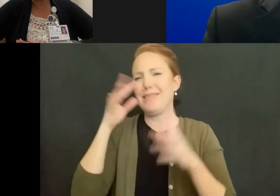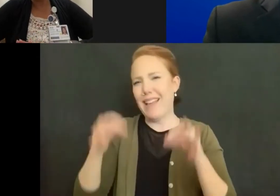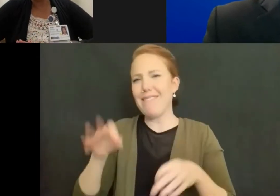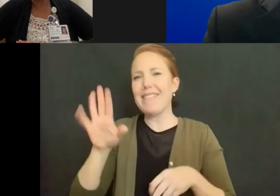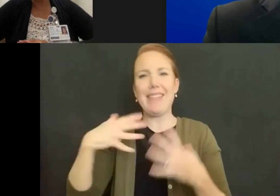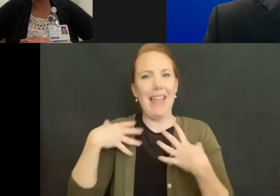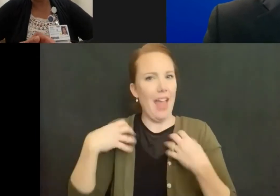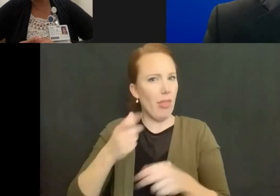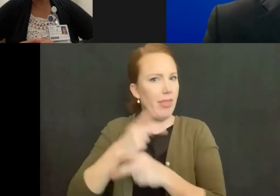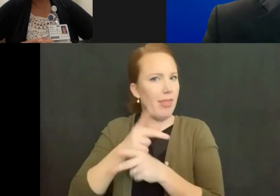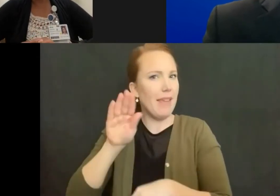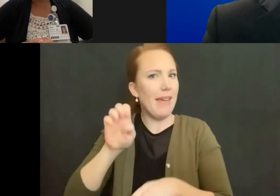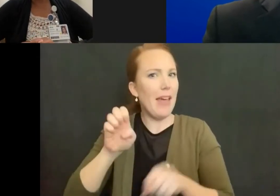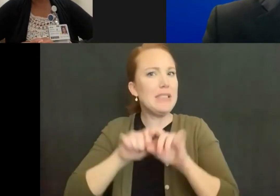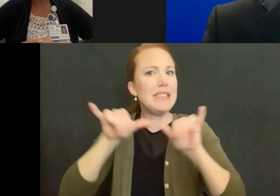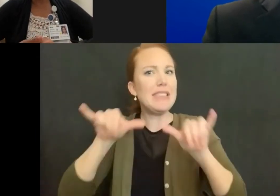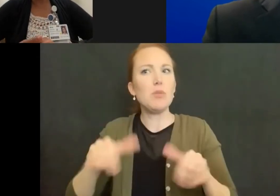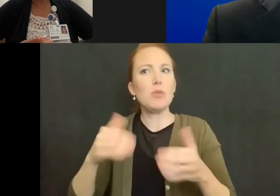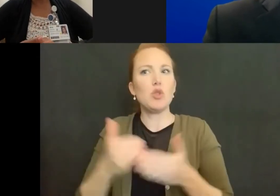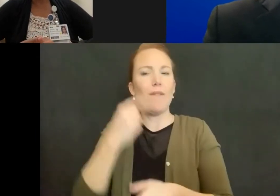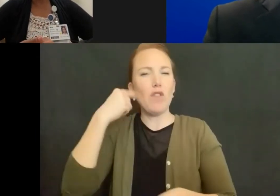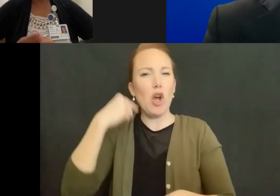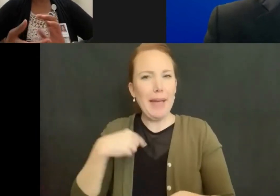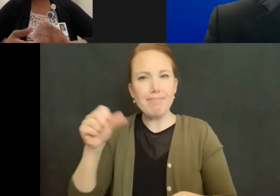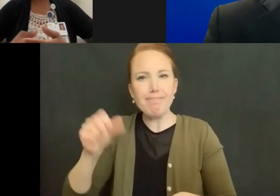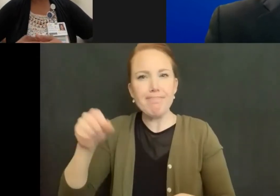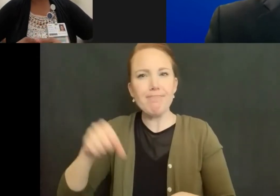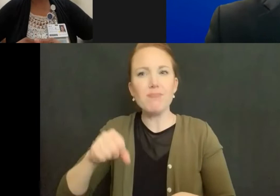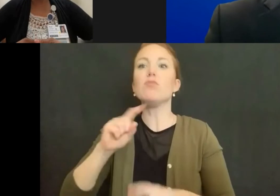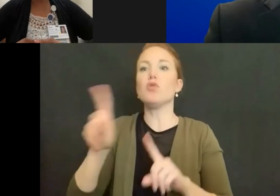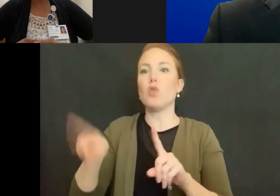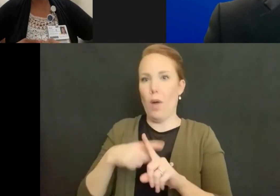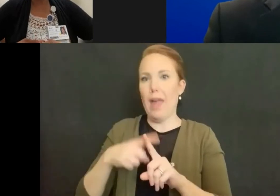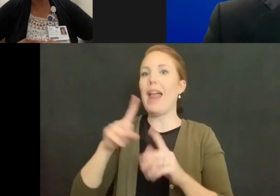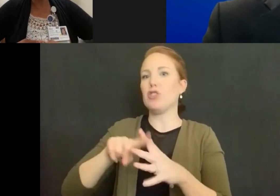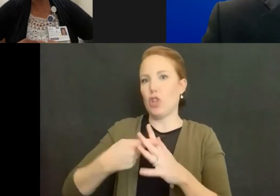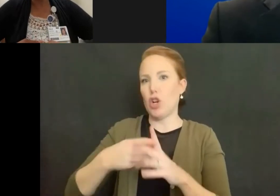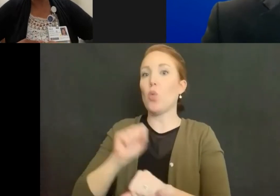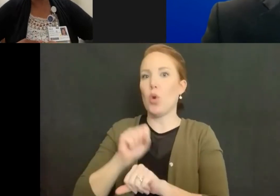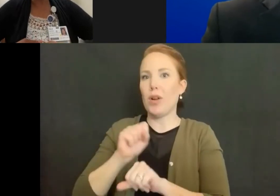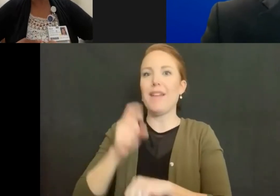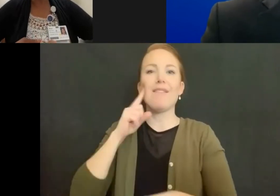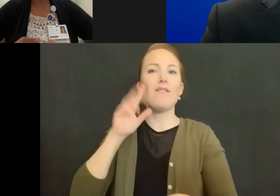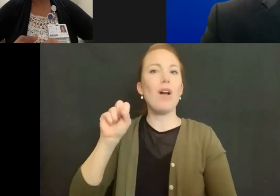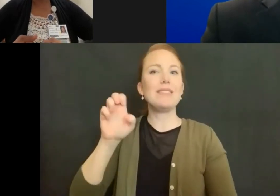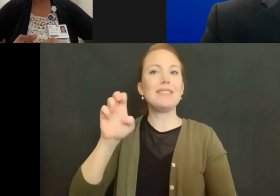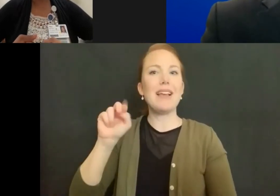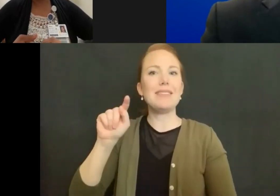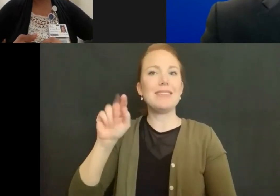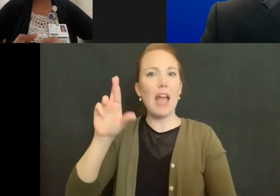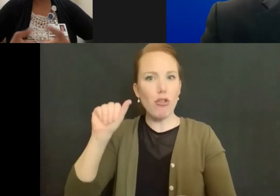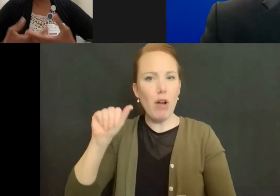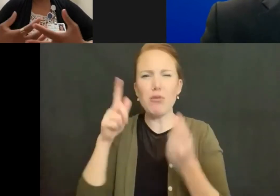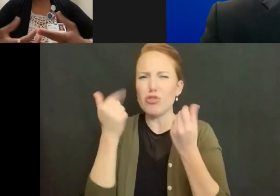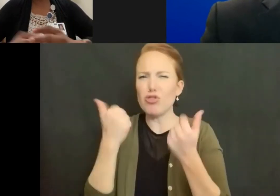healthcare system was new to me. So when I started working for Santera, I was trying to understand everything at the